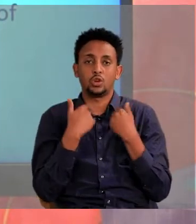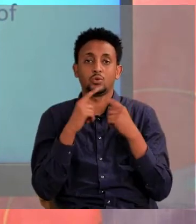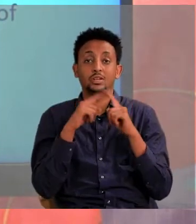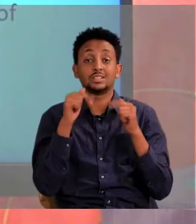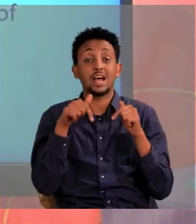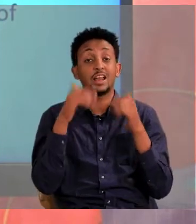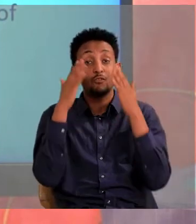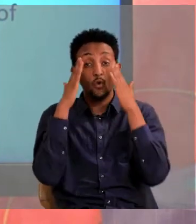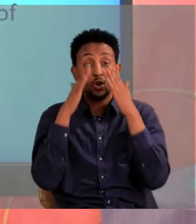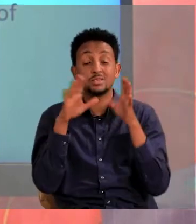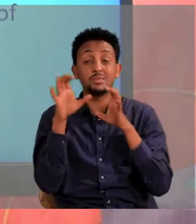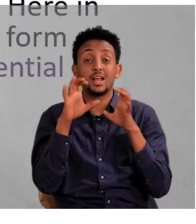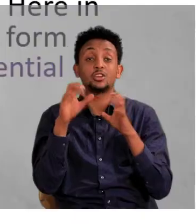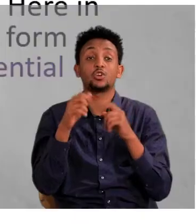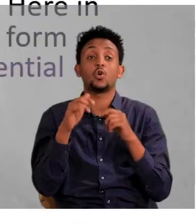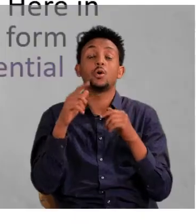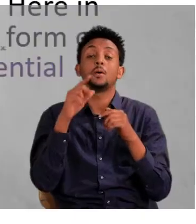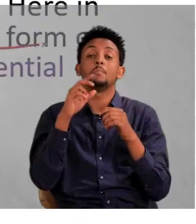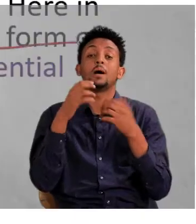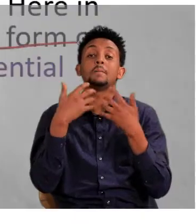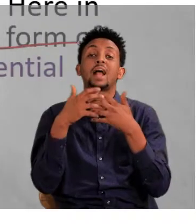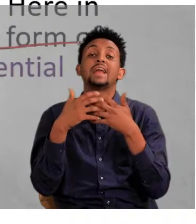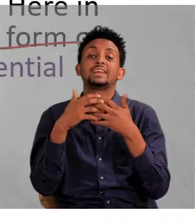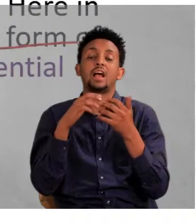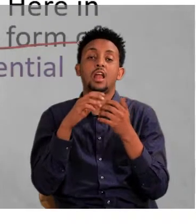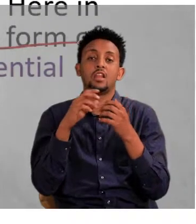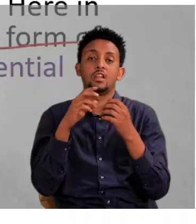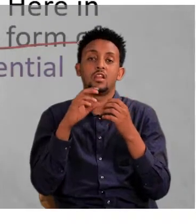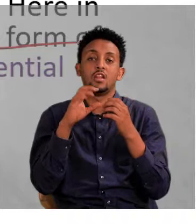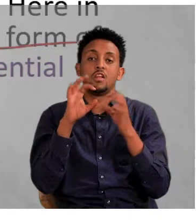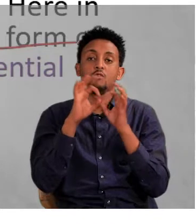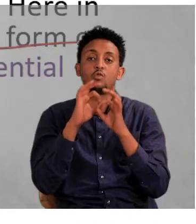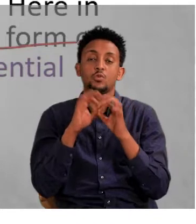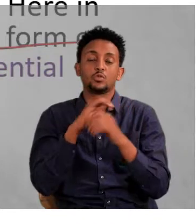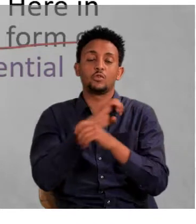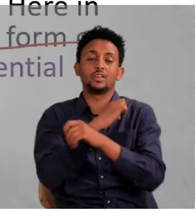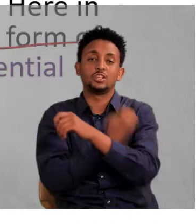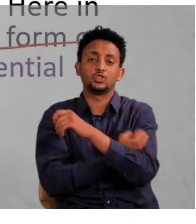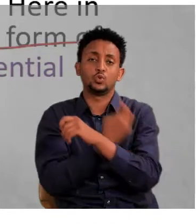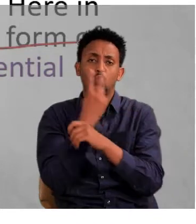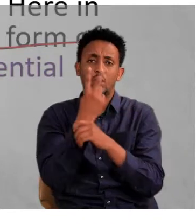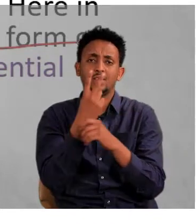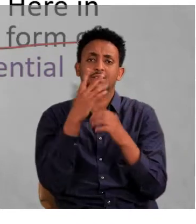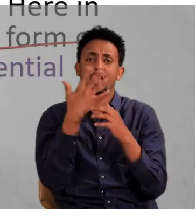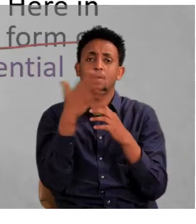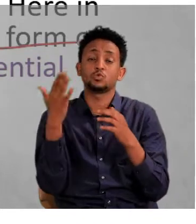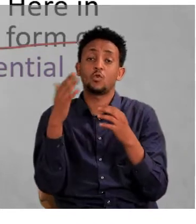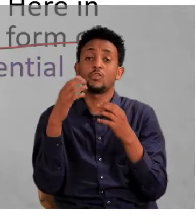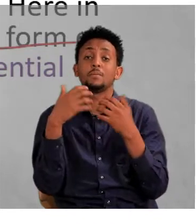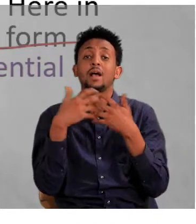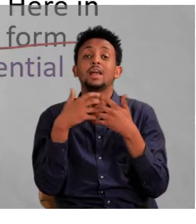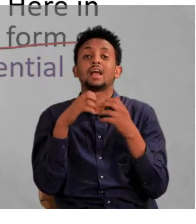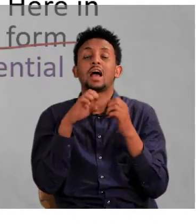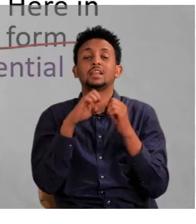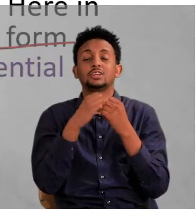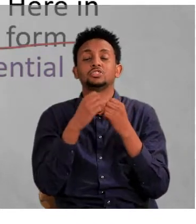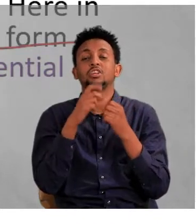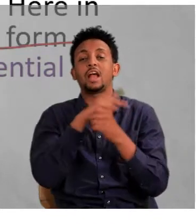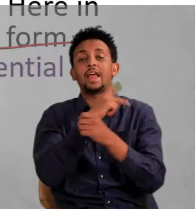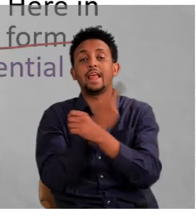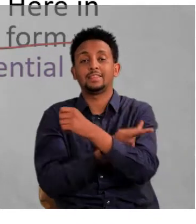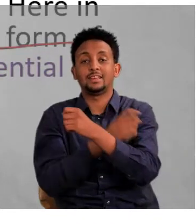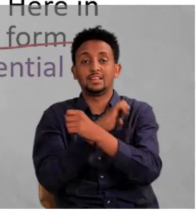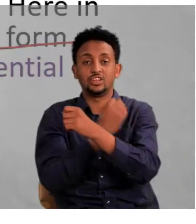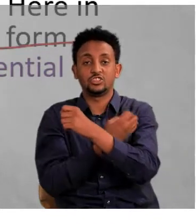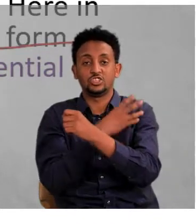mainly focus here on mechanical forms of energy. The two types of mechanical energy are the kinetic